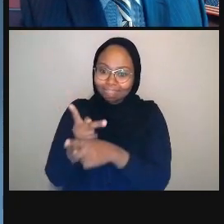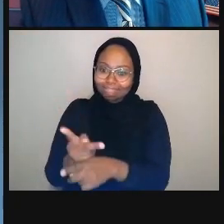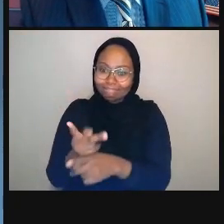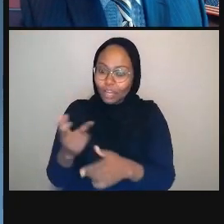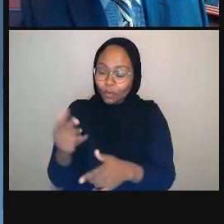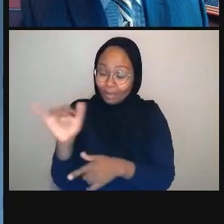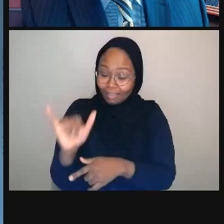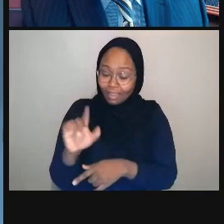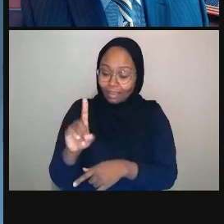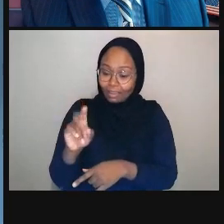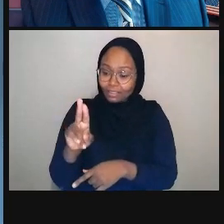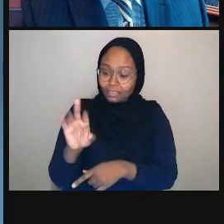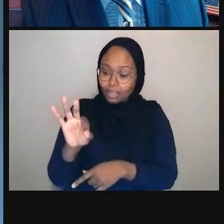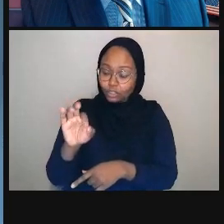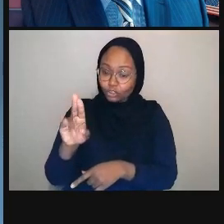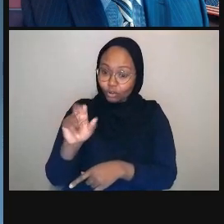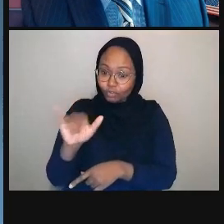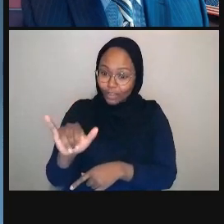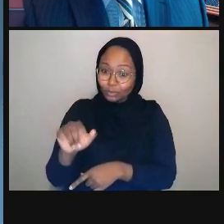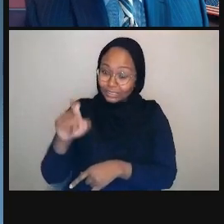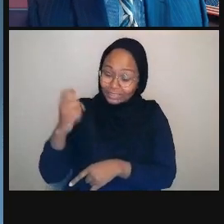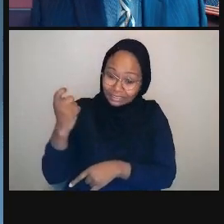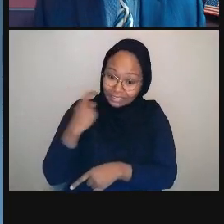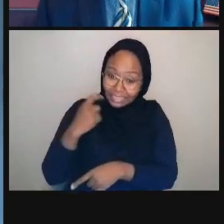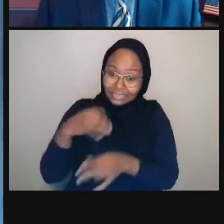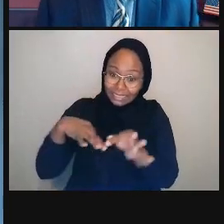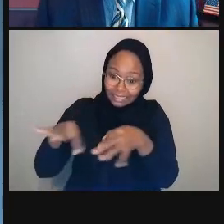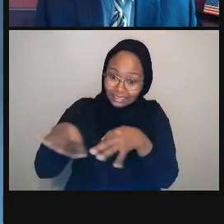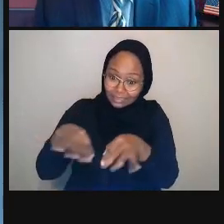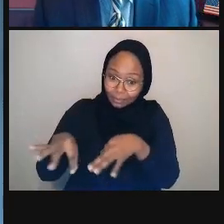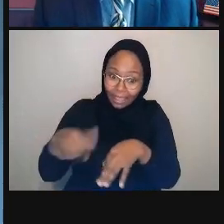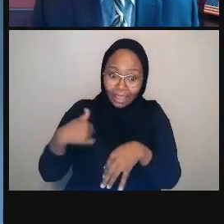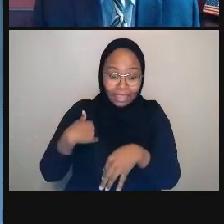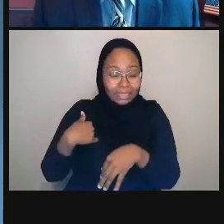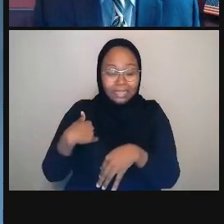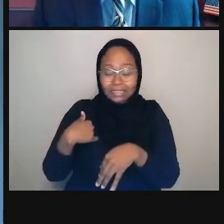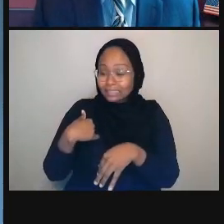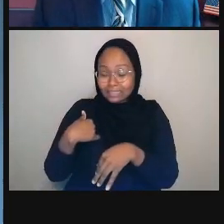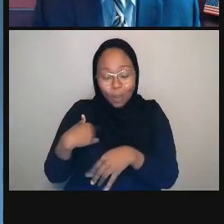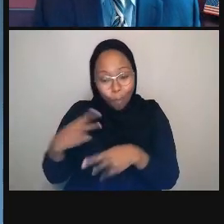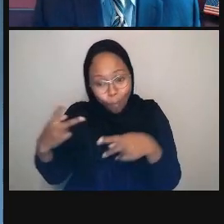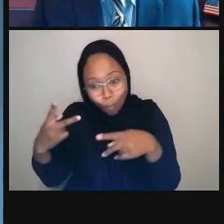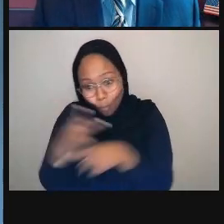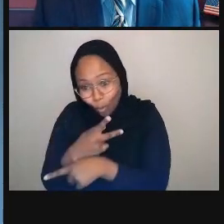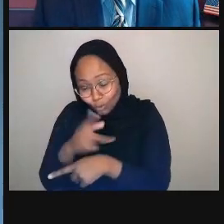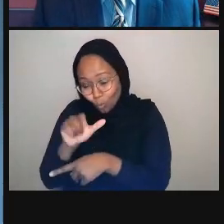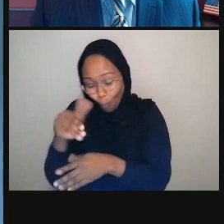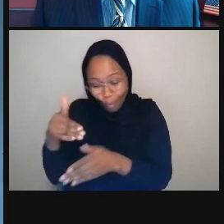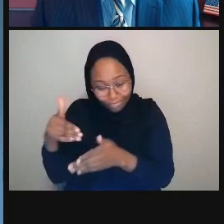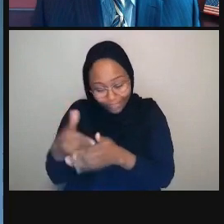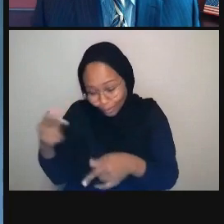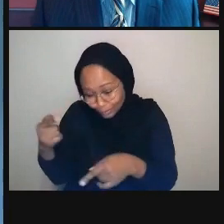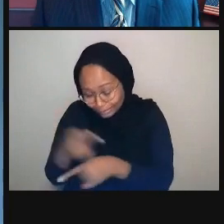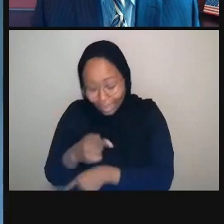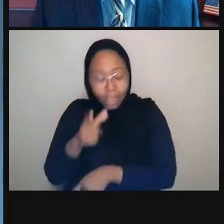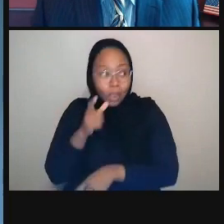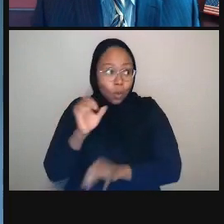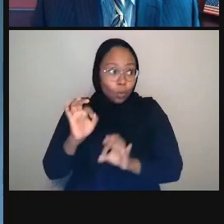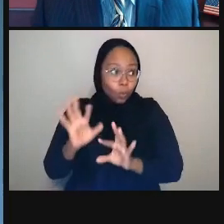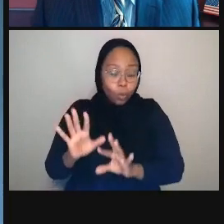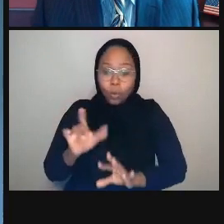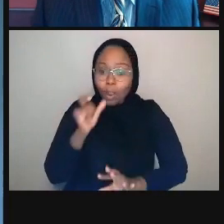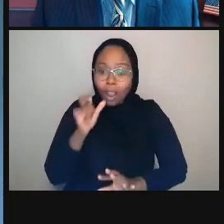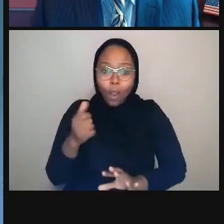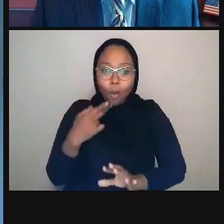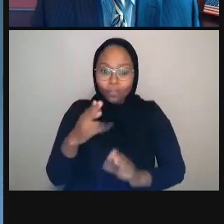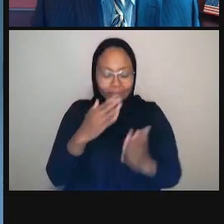Dr. Fauci just explained so articulately, how it's 1,000 times more effective here, all these kinds of, you know, statistics showing how much